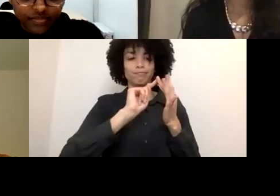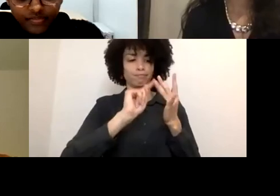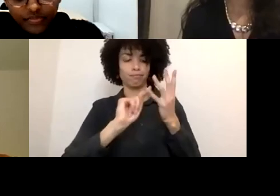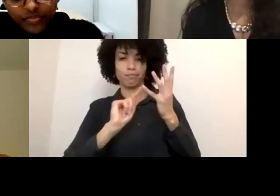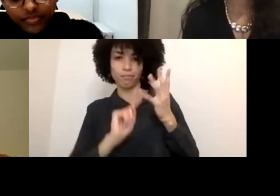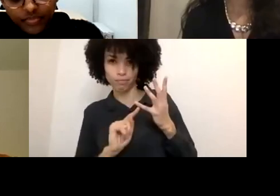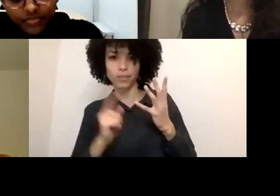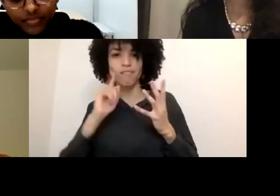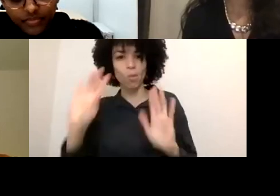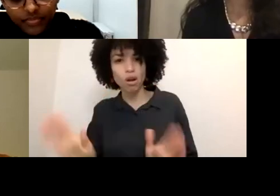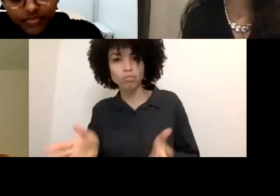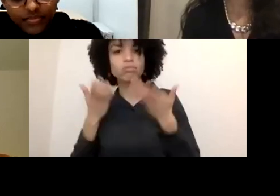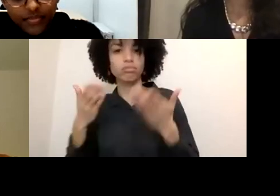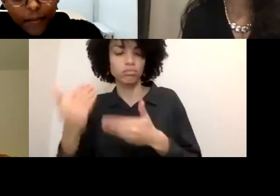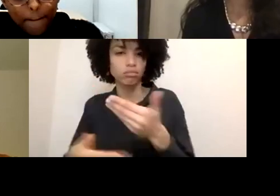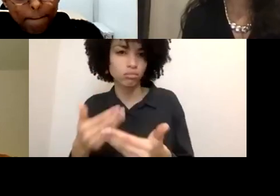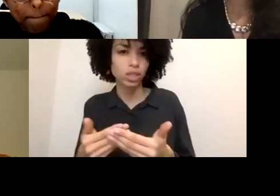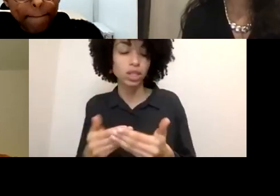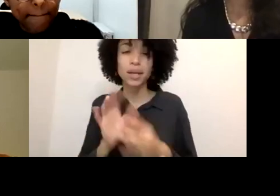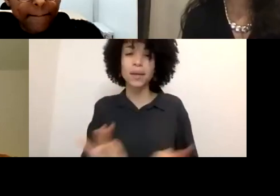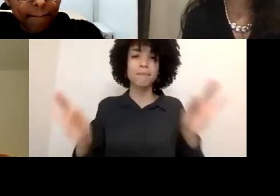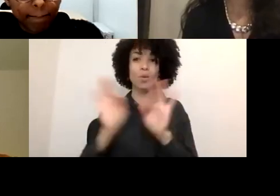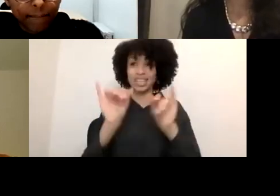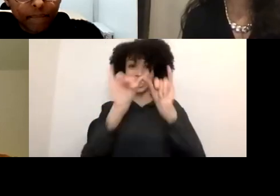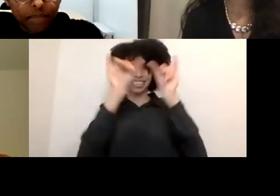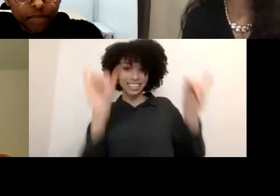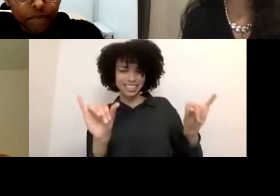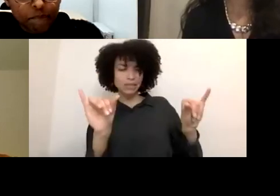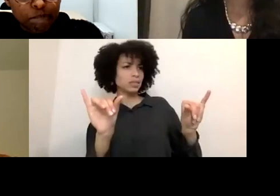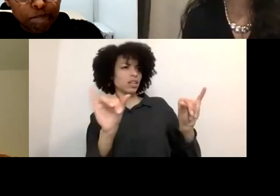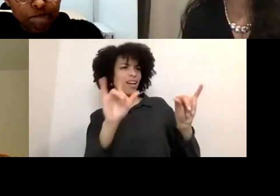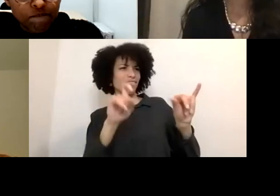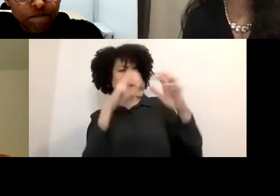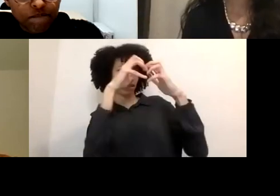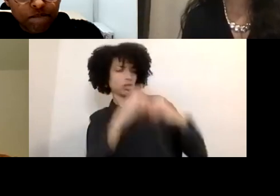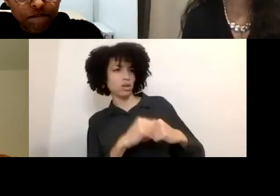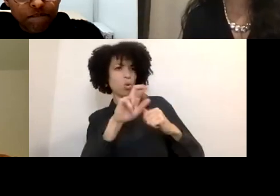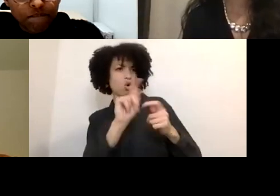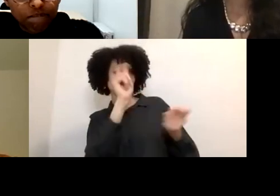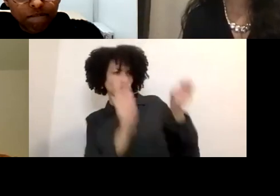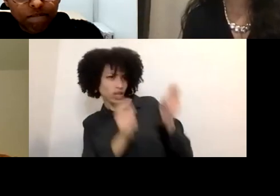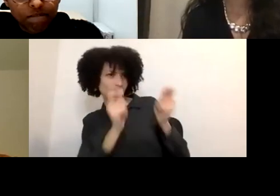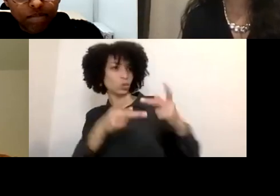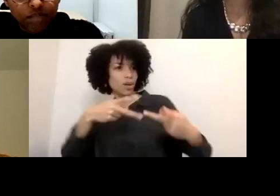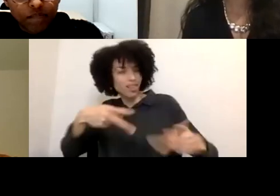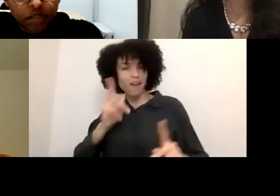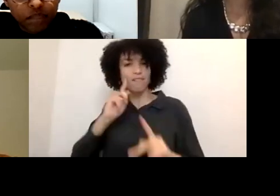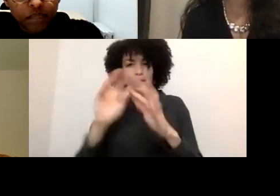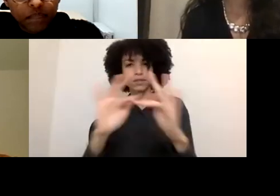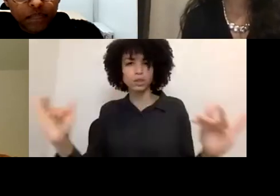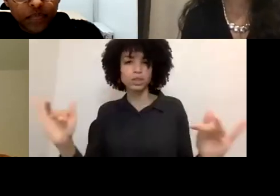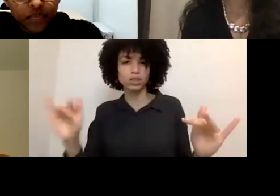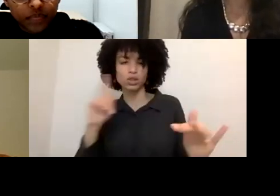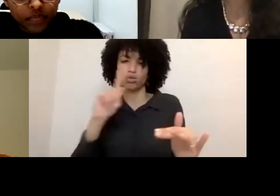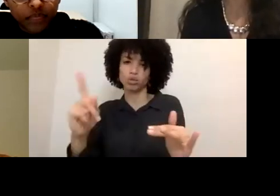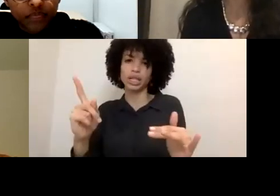but I think, systems have to change, things have to change and allow that diversity to kind of, to really